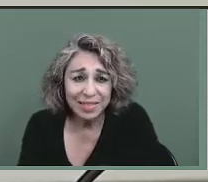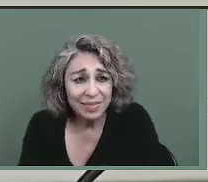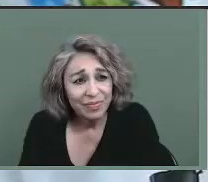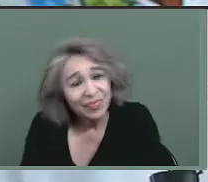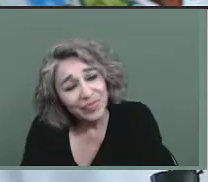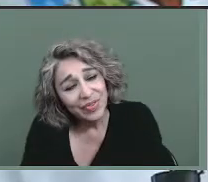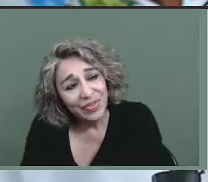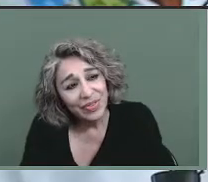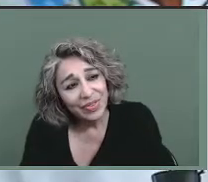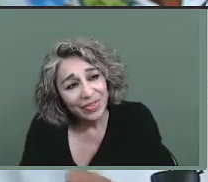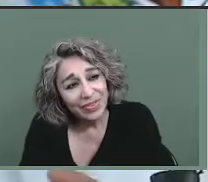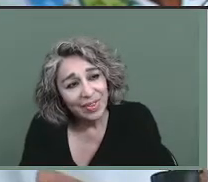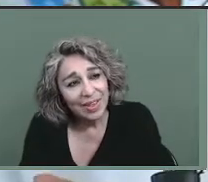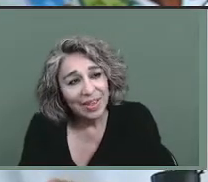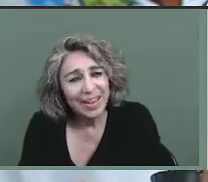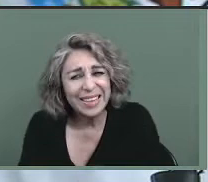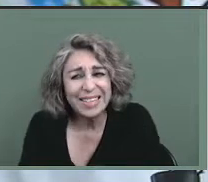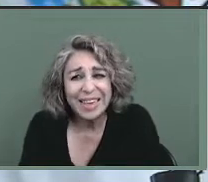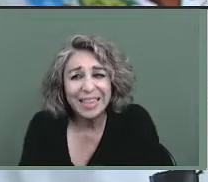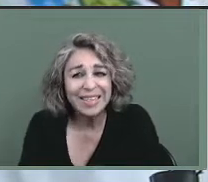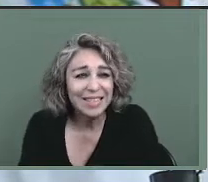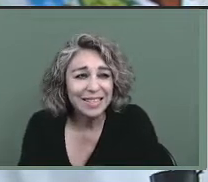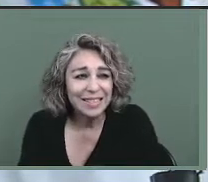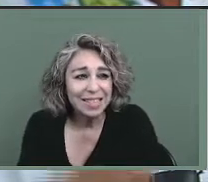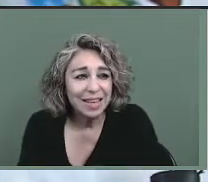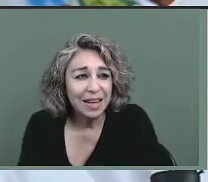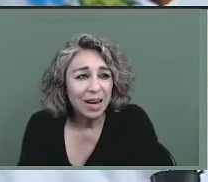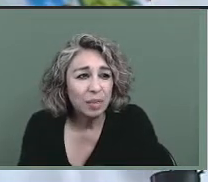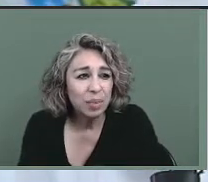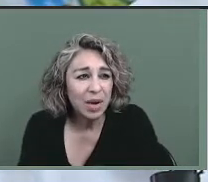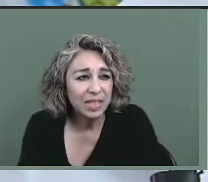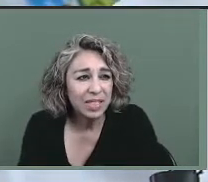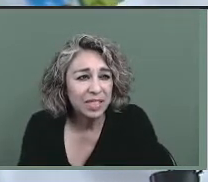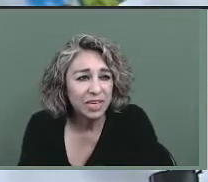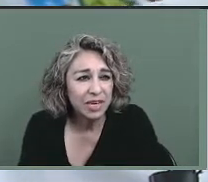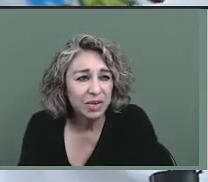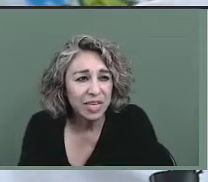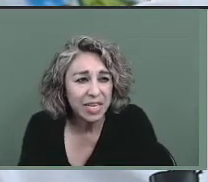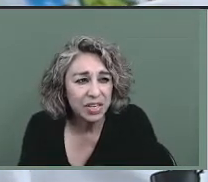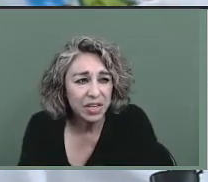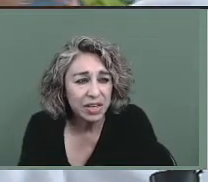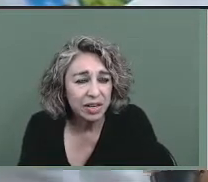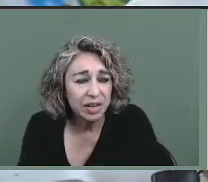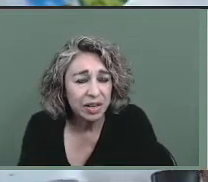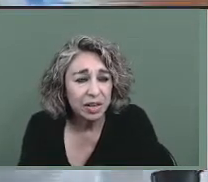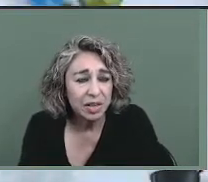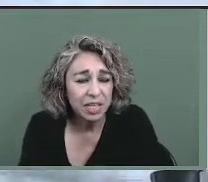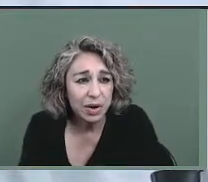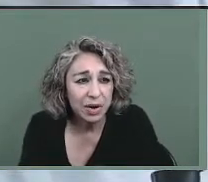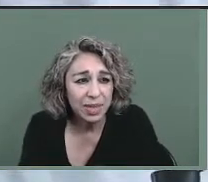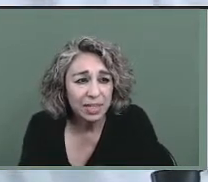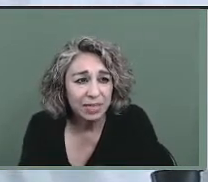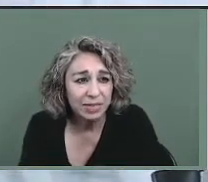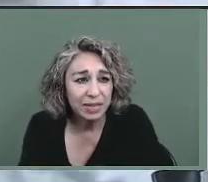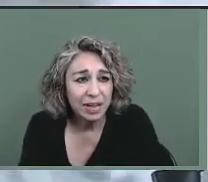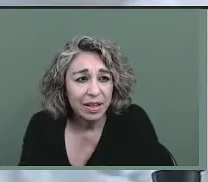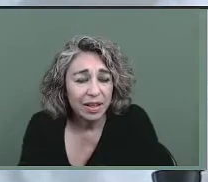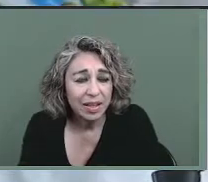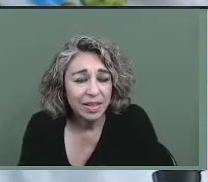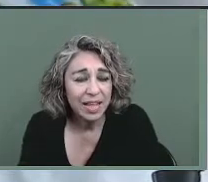prejudice, a decadence, a process of degradation that's